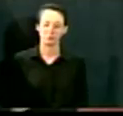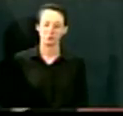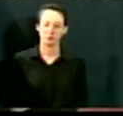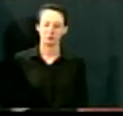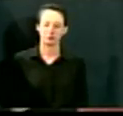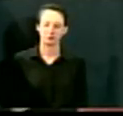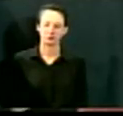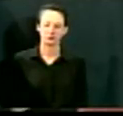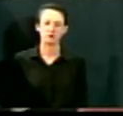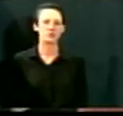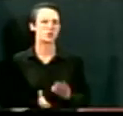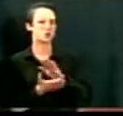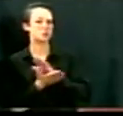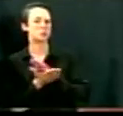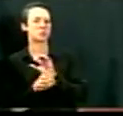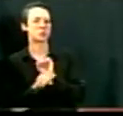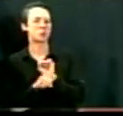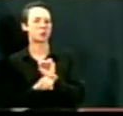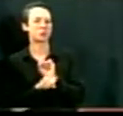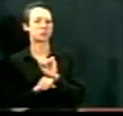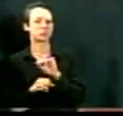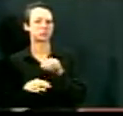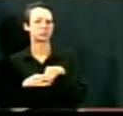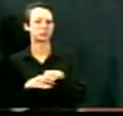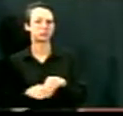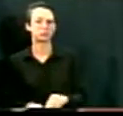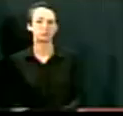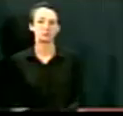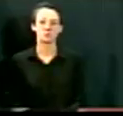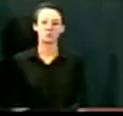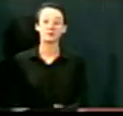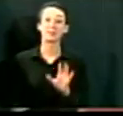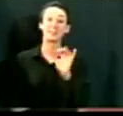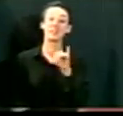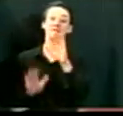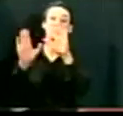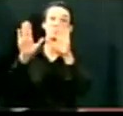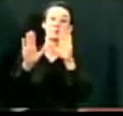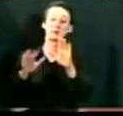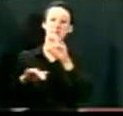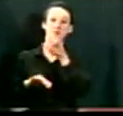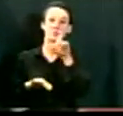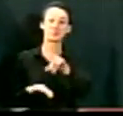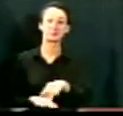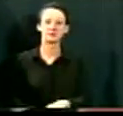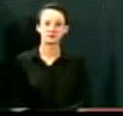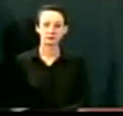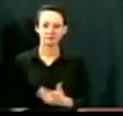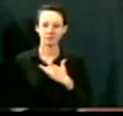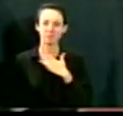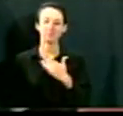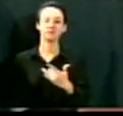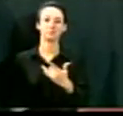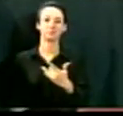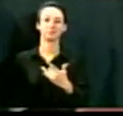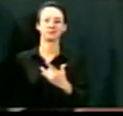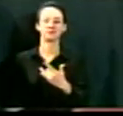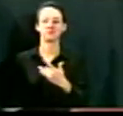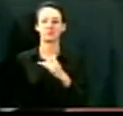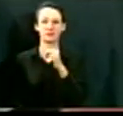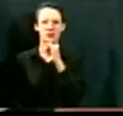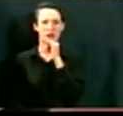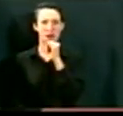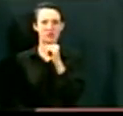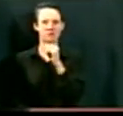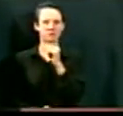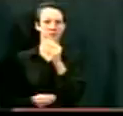Chief, what schools do they work in? Thank well, you. that's a wonderful question. Now we typically have not released